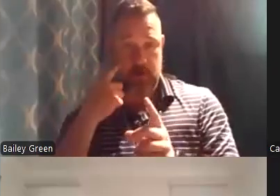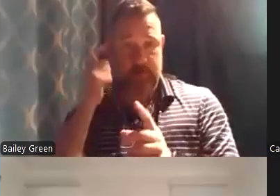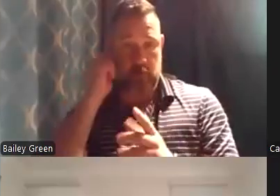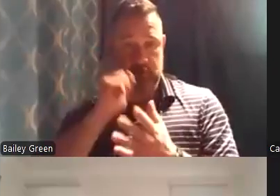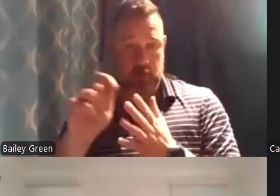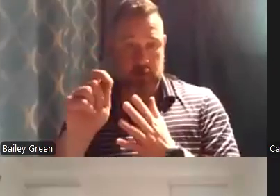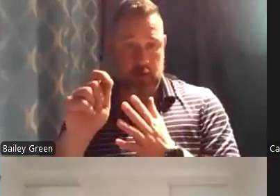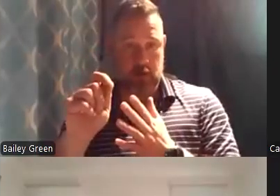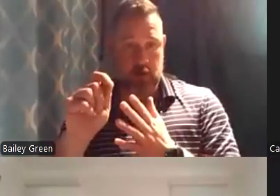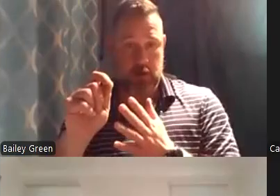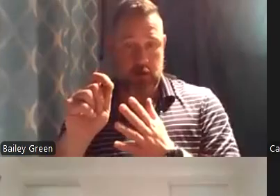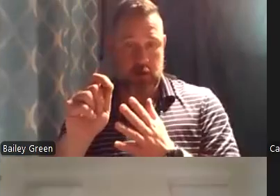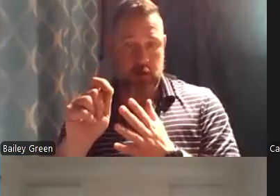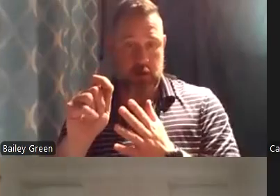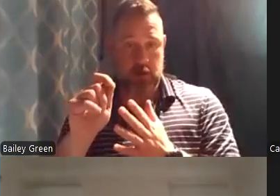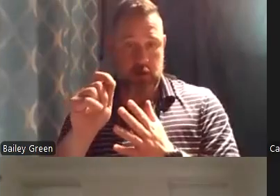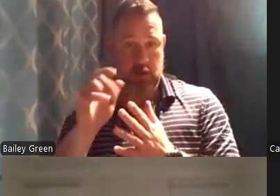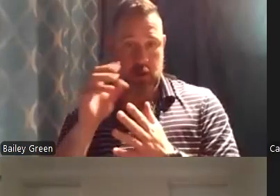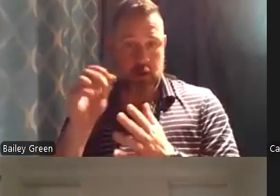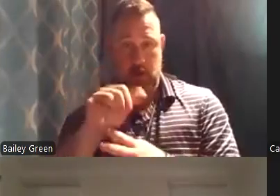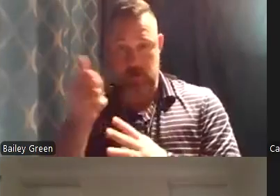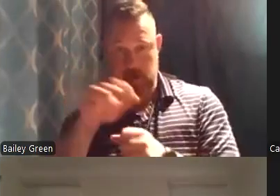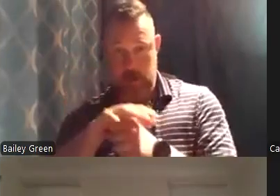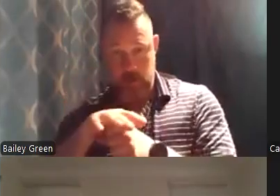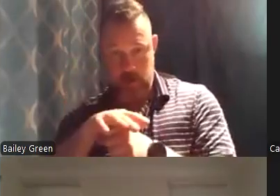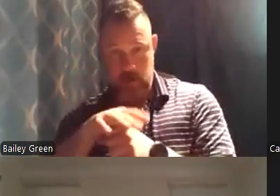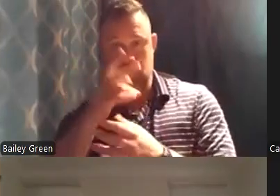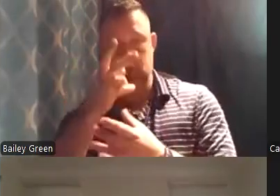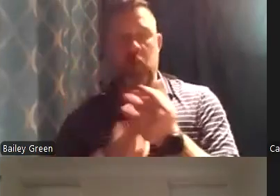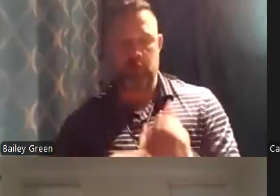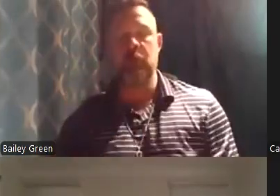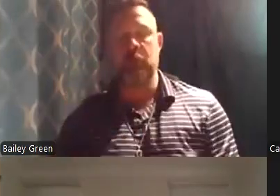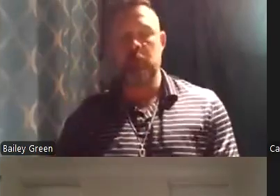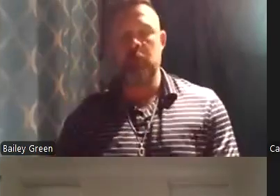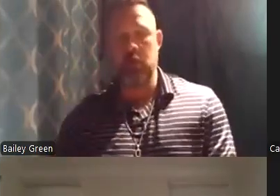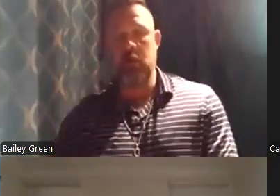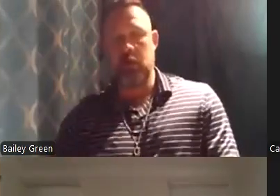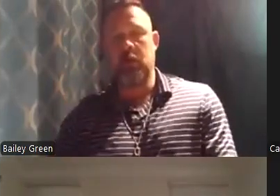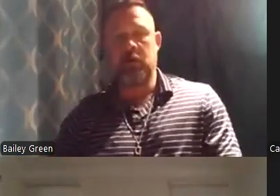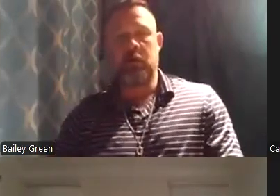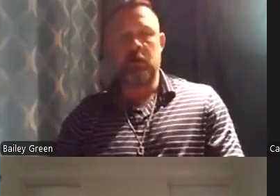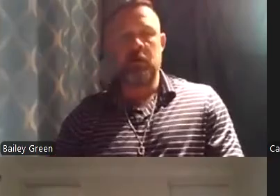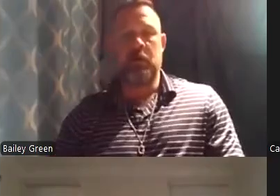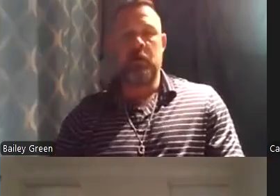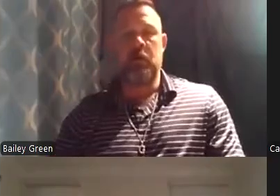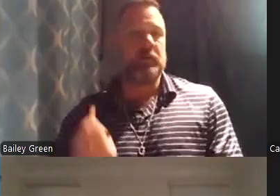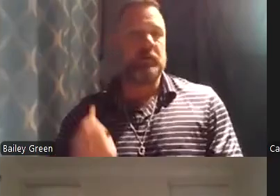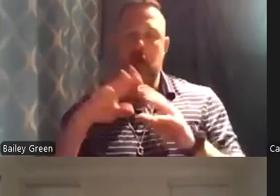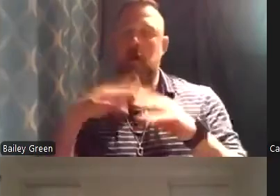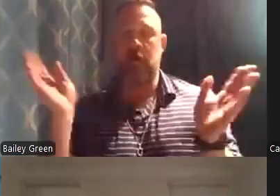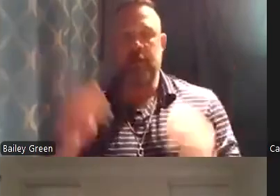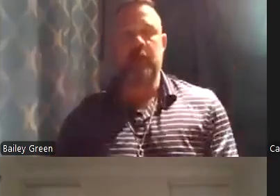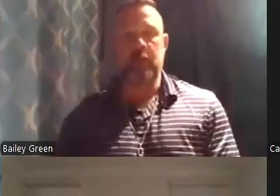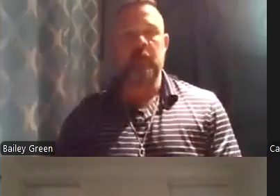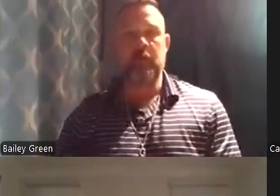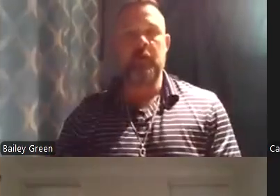secretary, and other areas that Both. can we do both? Yep. Okay. Completely open. It is Okay. our time to